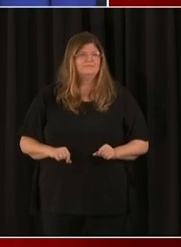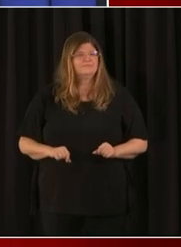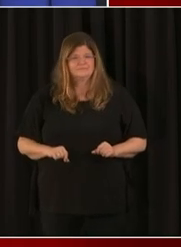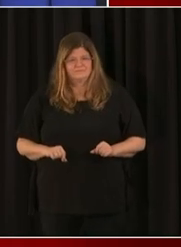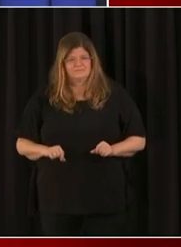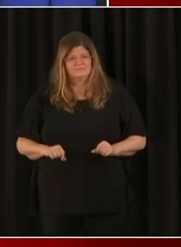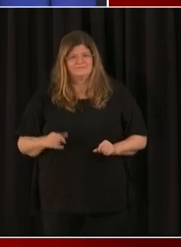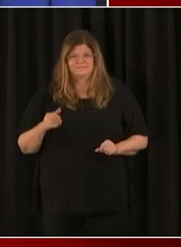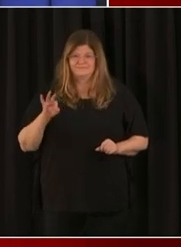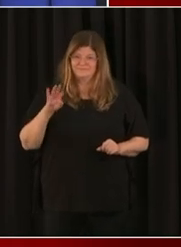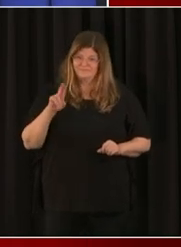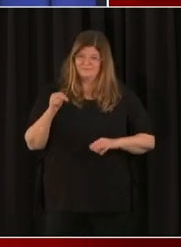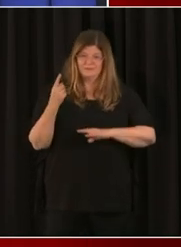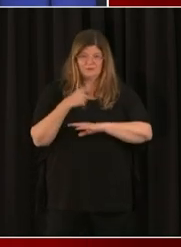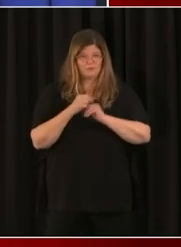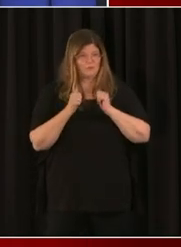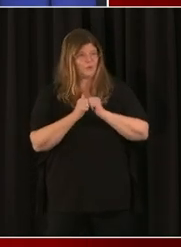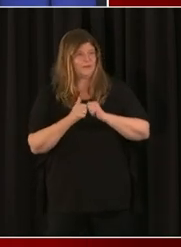Part